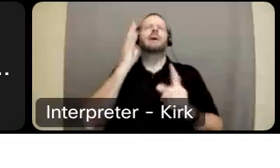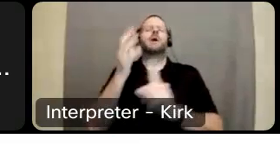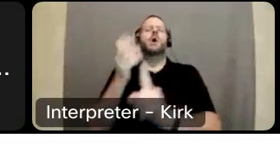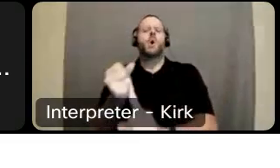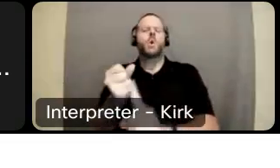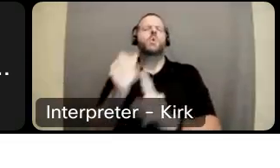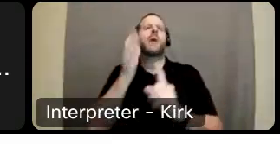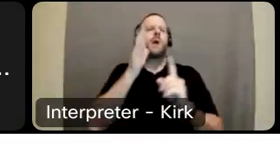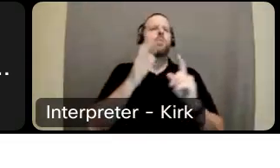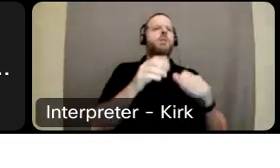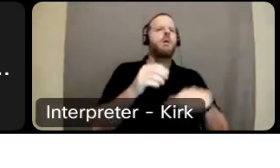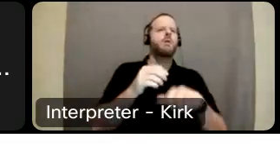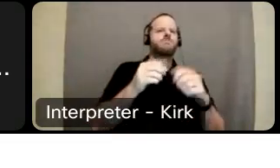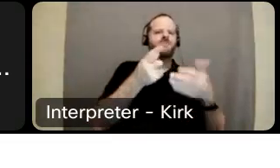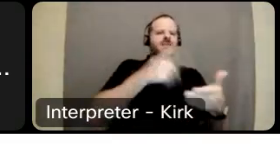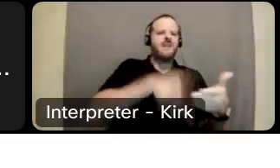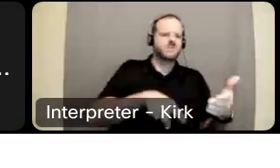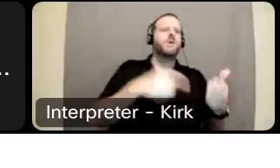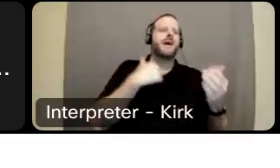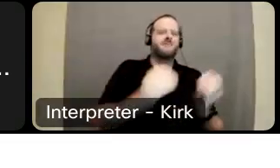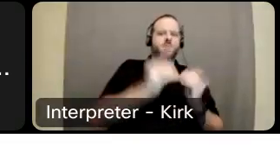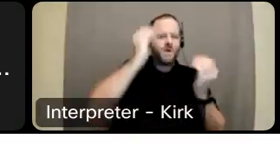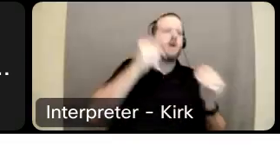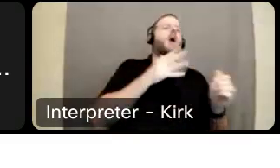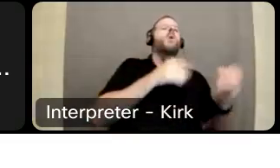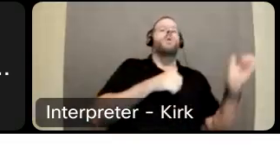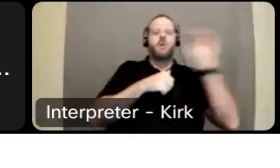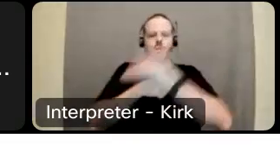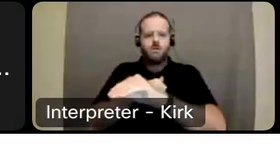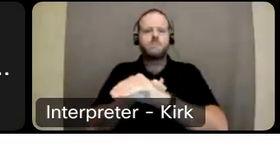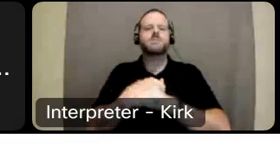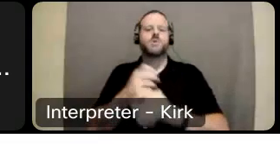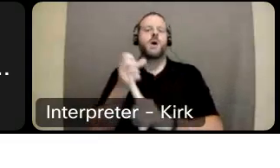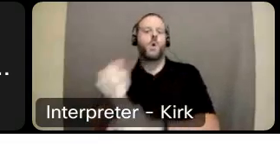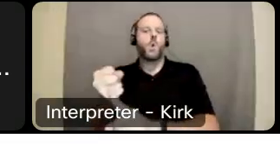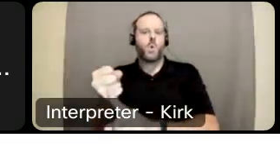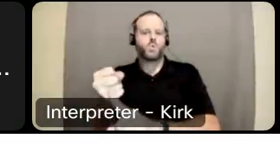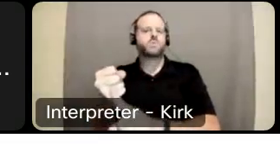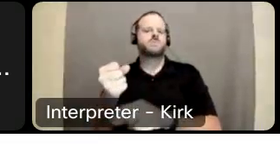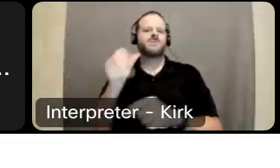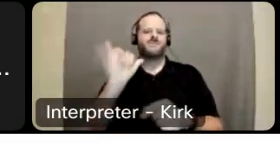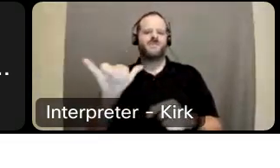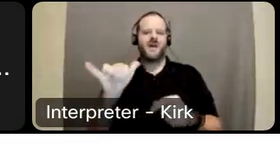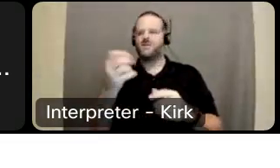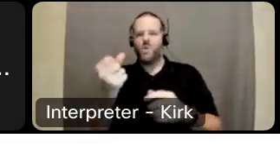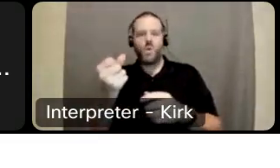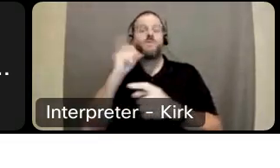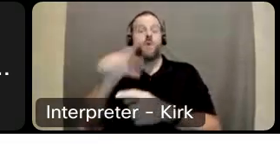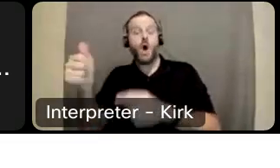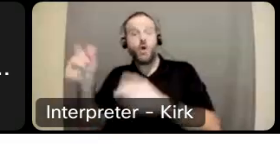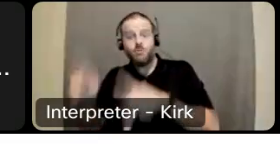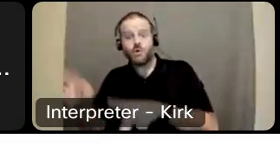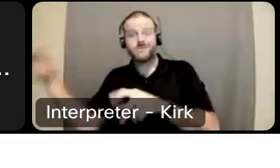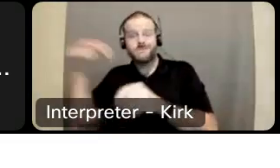by another individual on your team. Let's say an audiologist that may be putting in the pure tone averages and other hearing related info. So if you